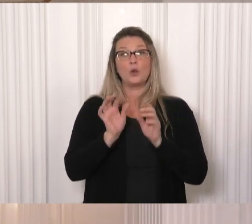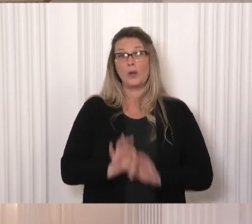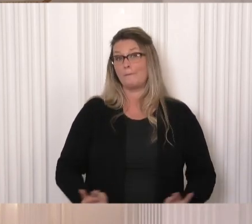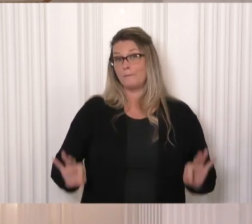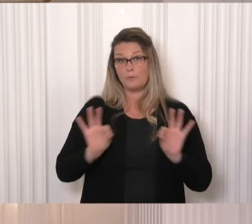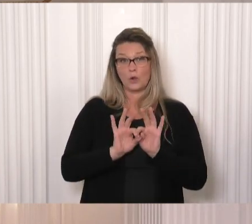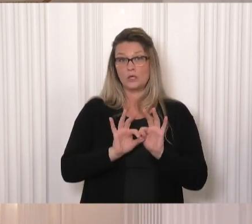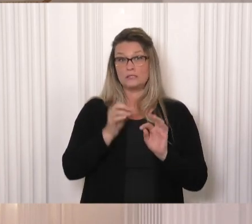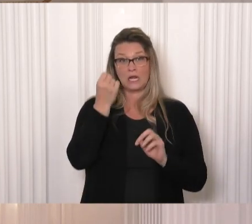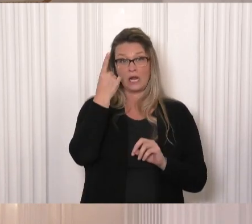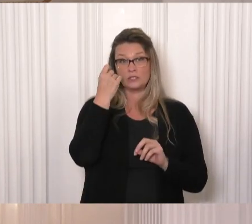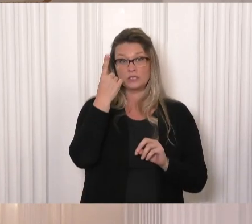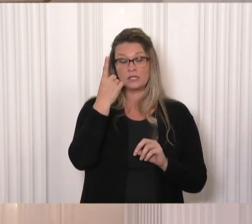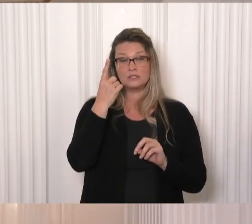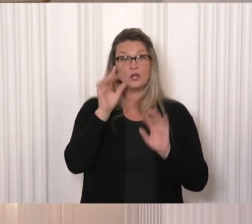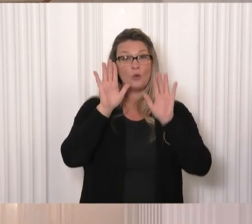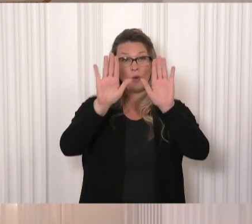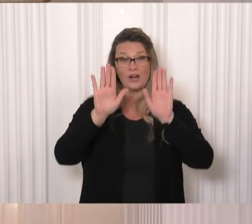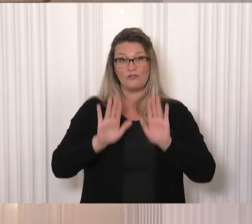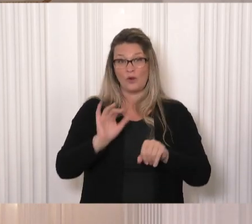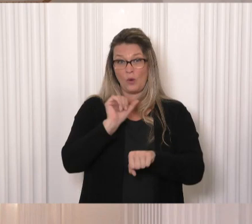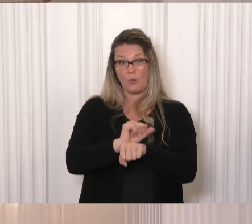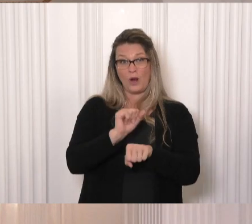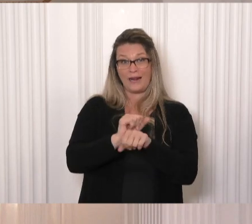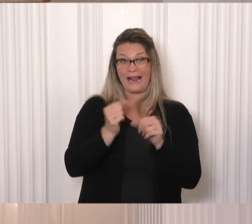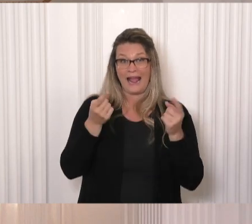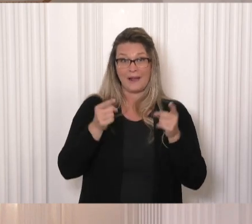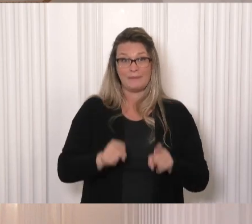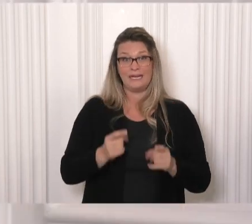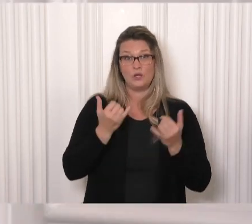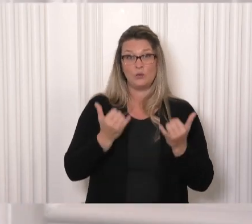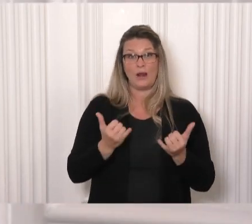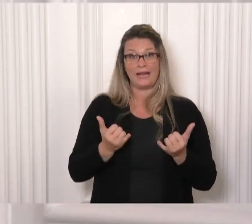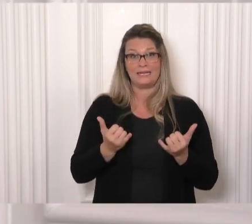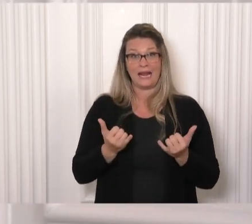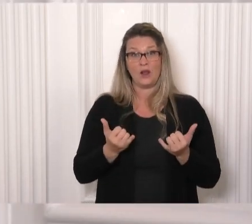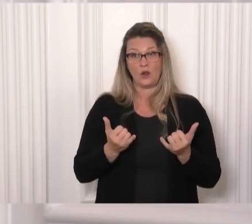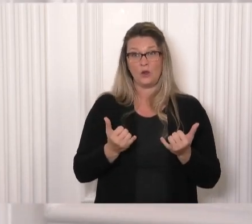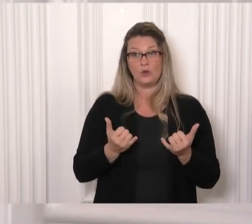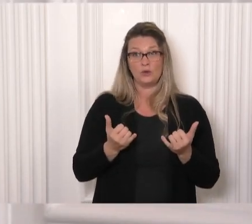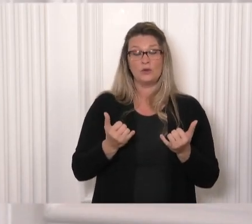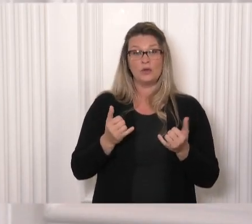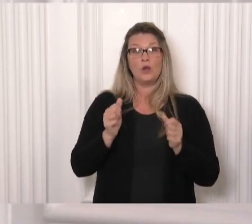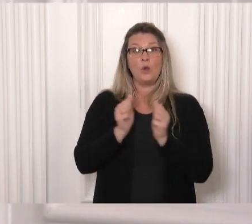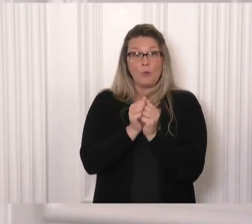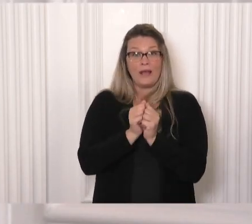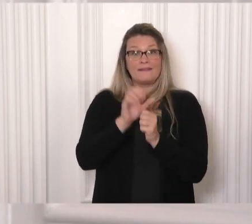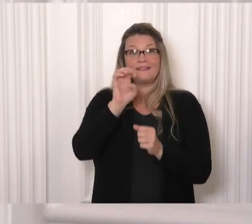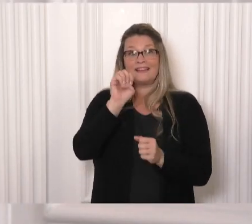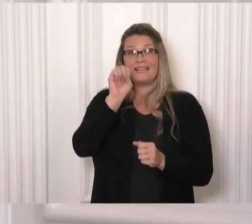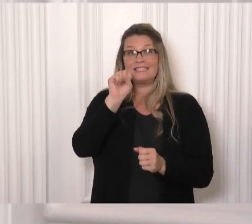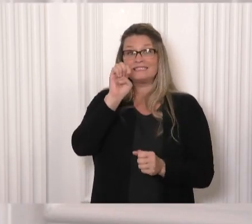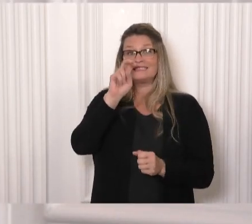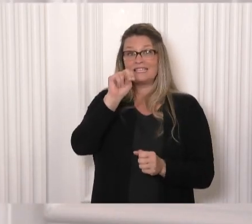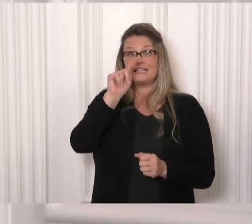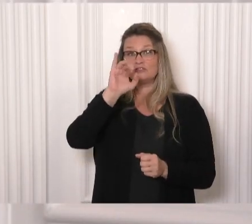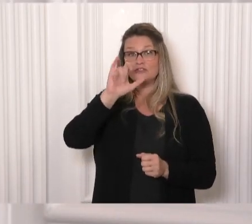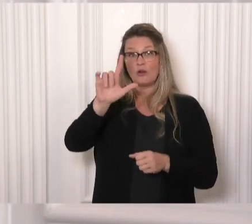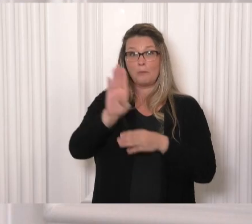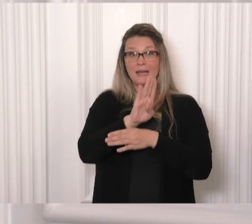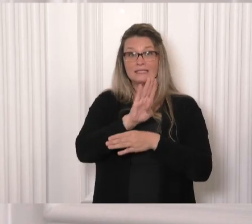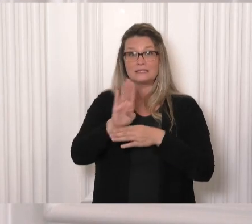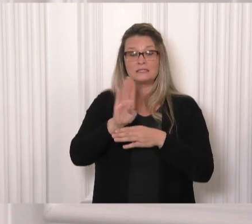there's some really great work going on out there right now with the current essential businesses. I'm engaged daily